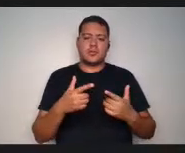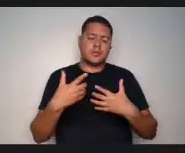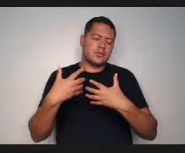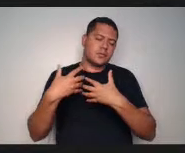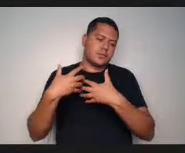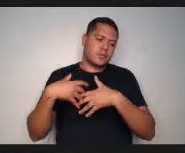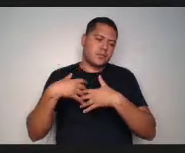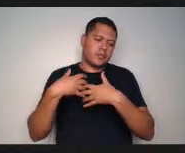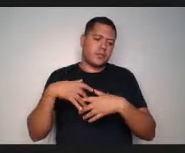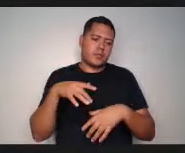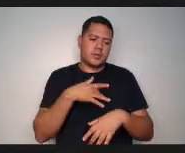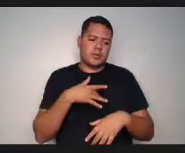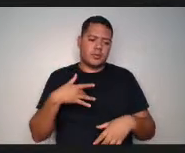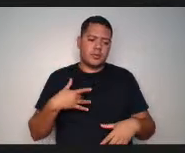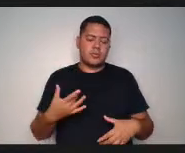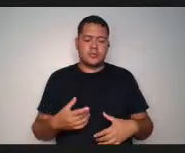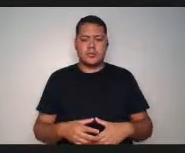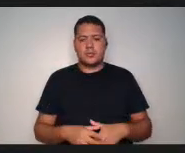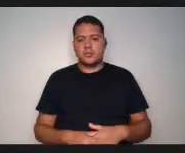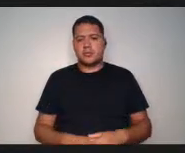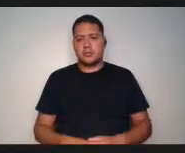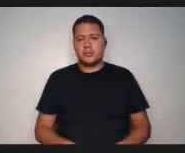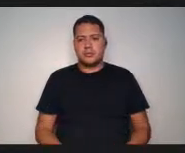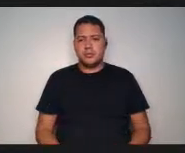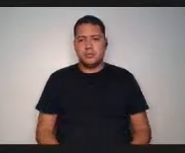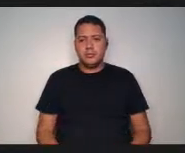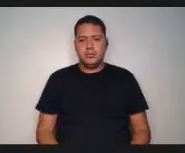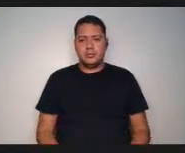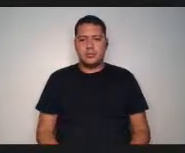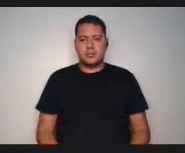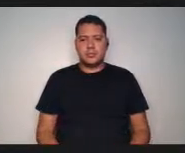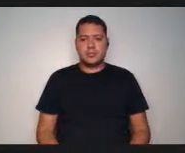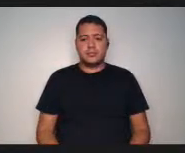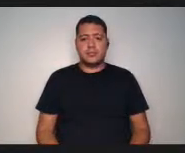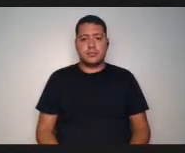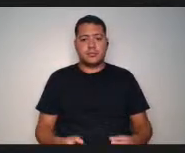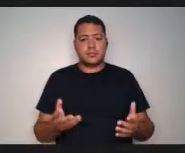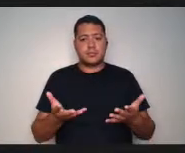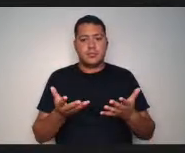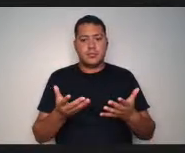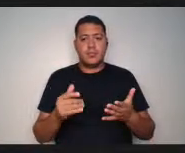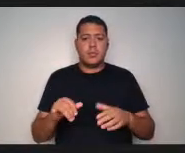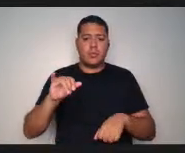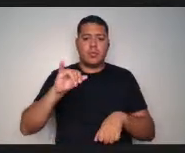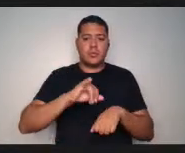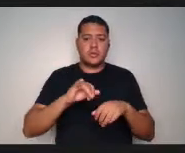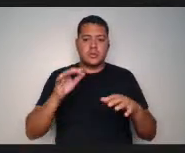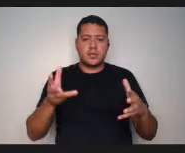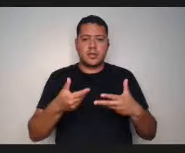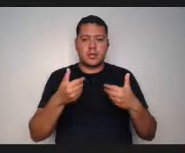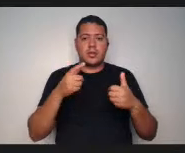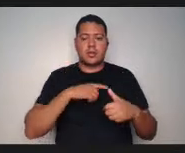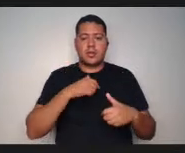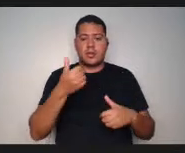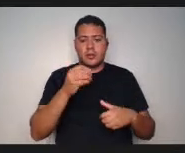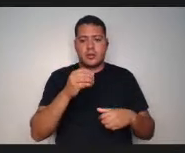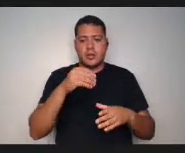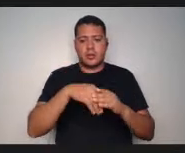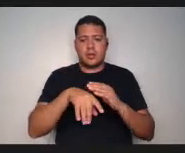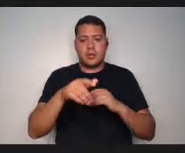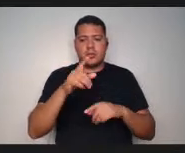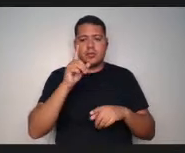The Centers of Excellence, there are now 10 in the United States, including a new one in